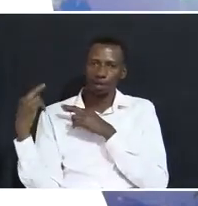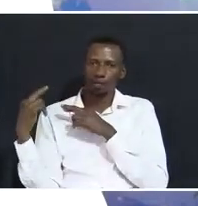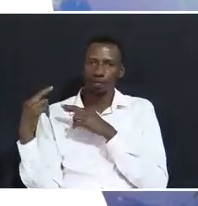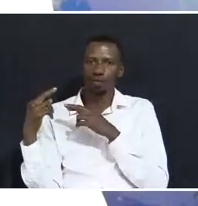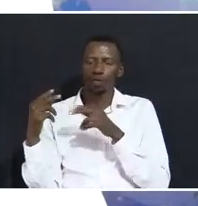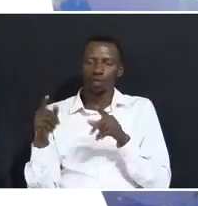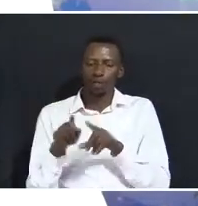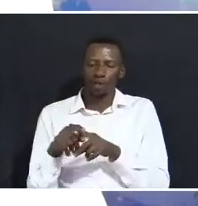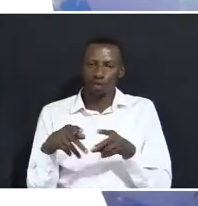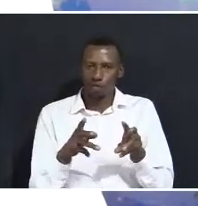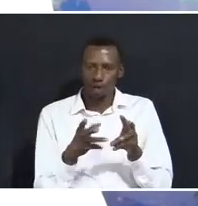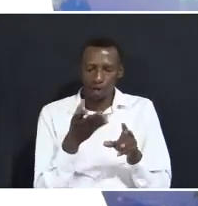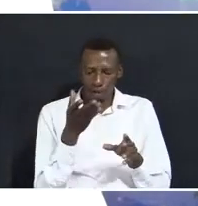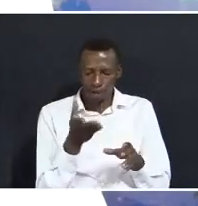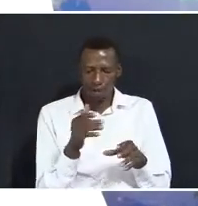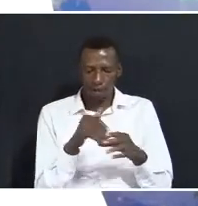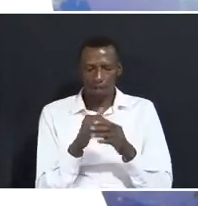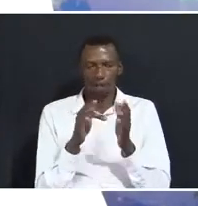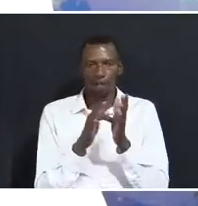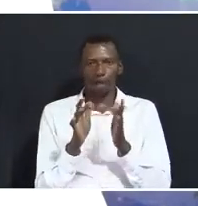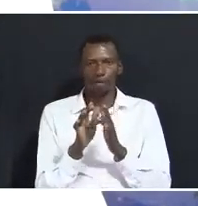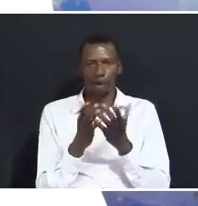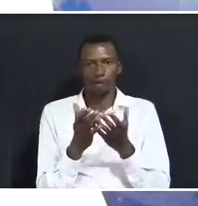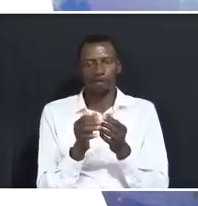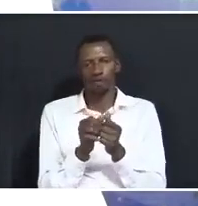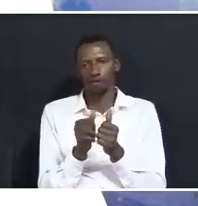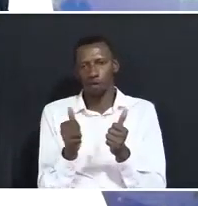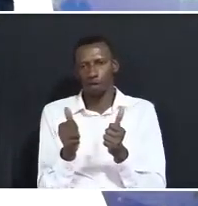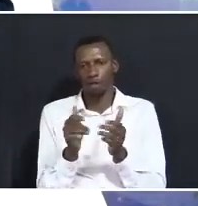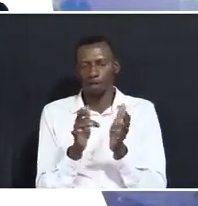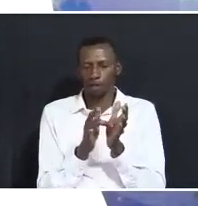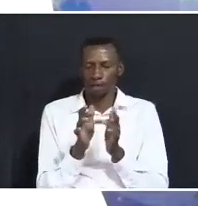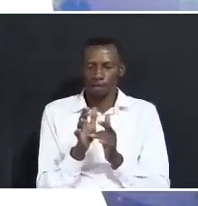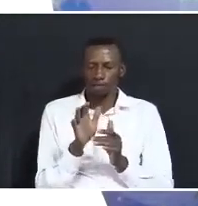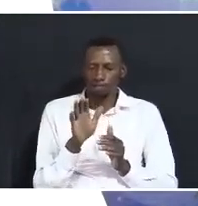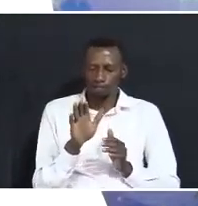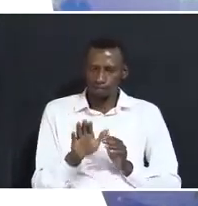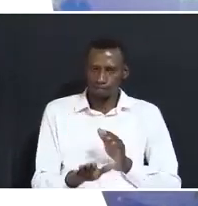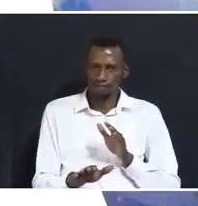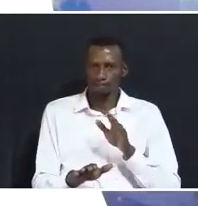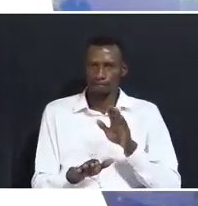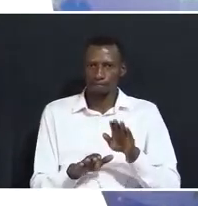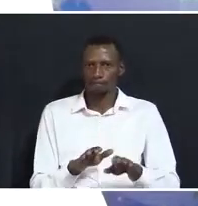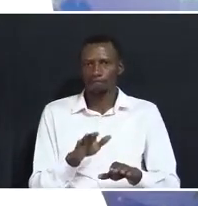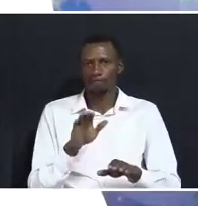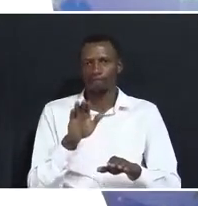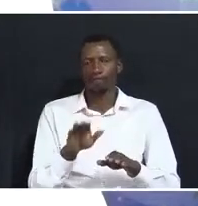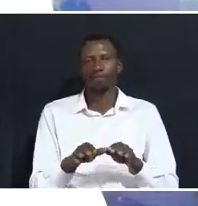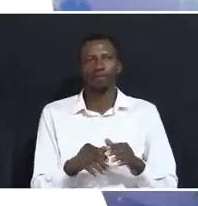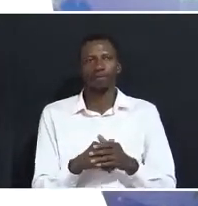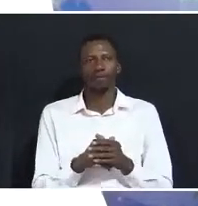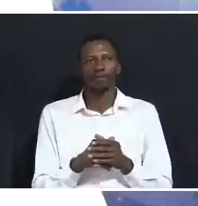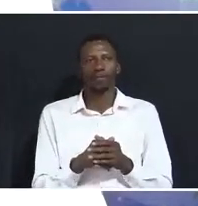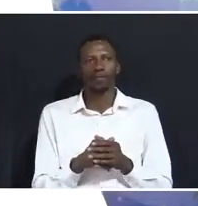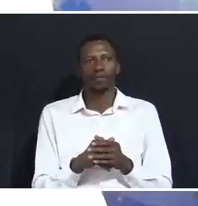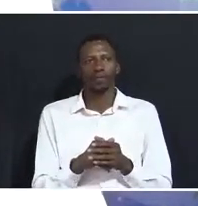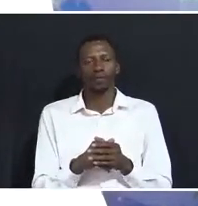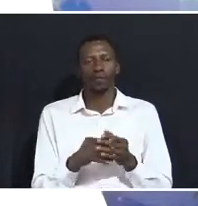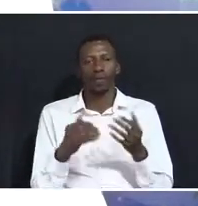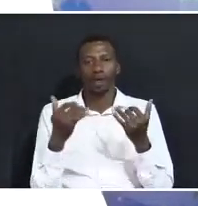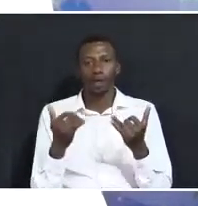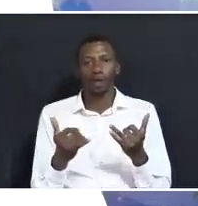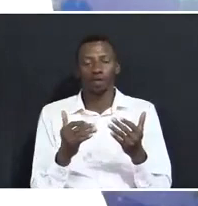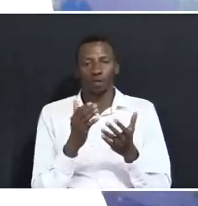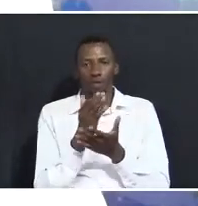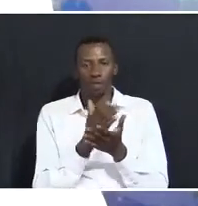the scripture. And he went step by step. Please allow me to bring you very quickly to some of those